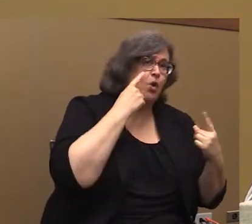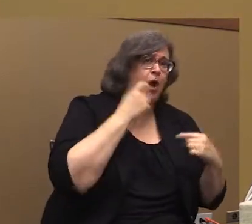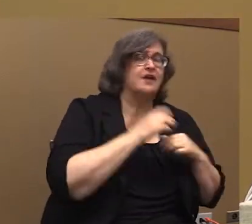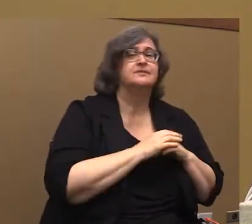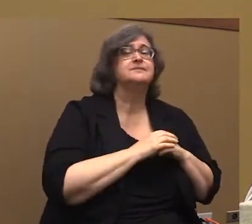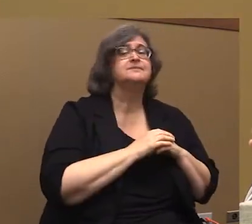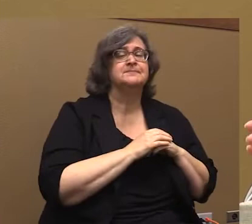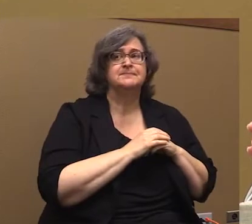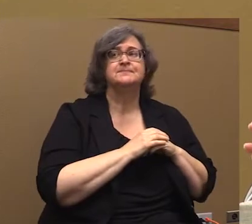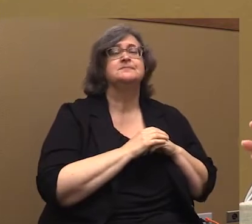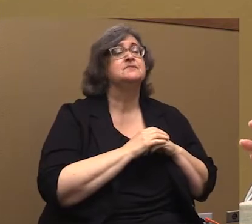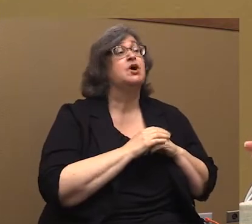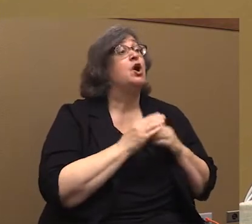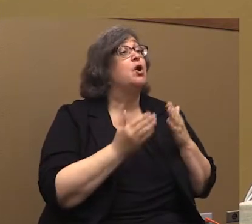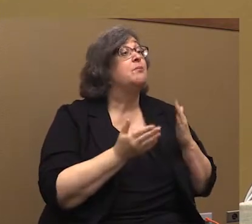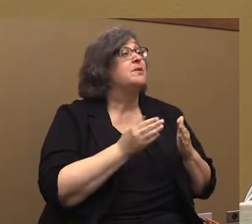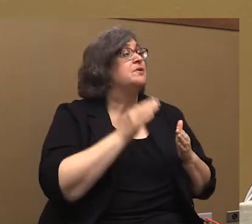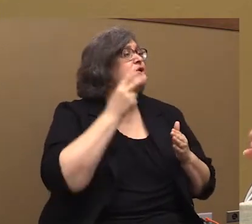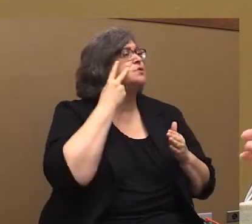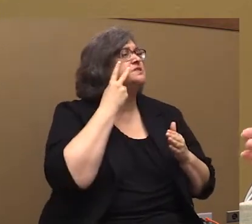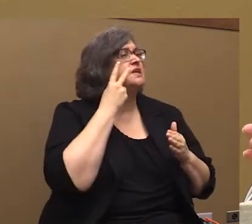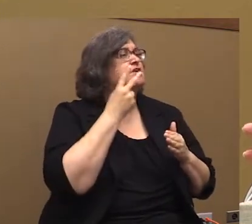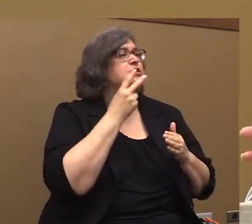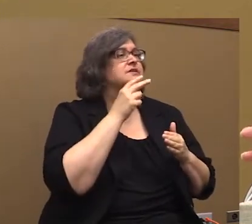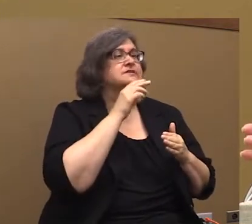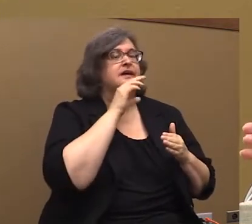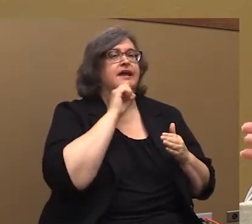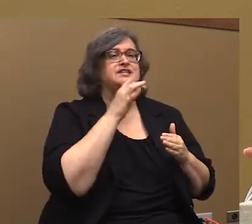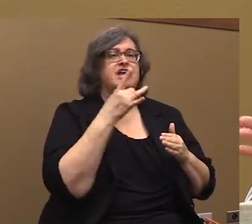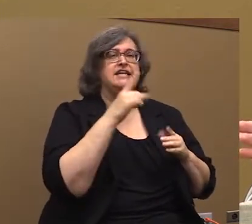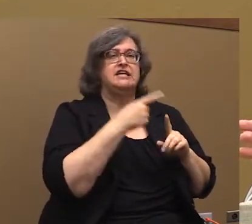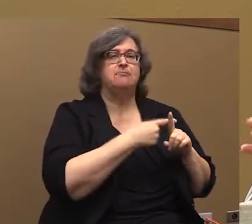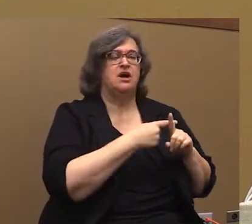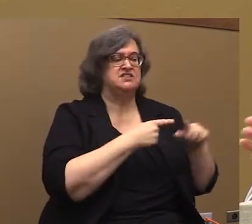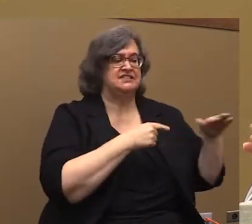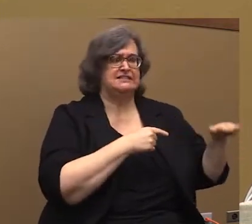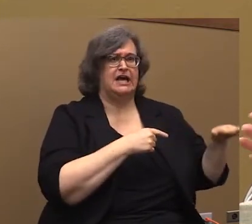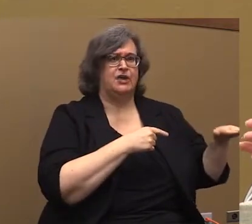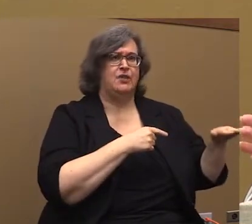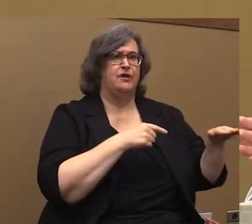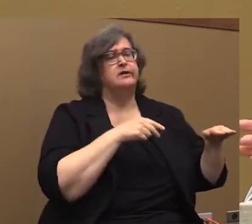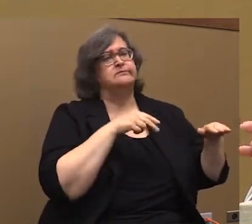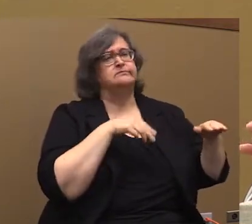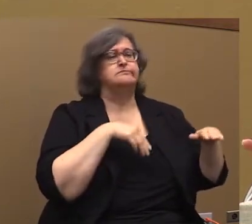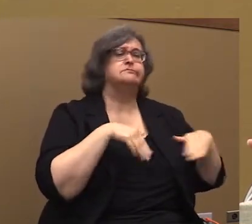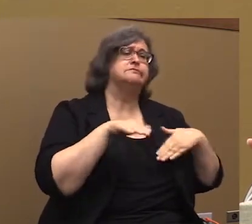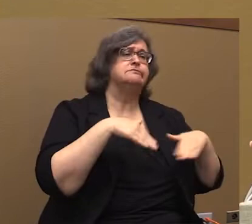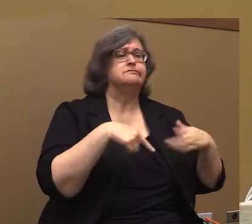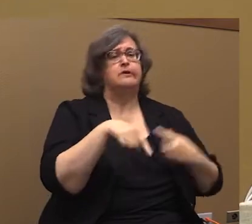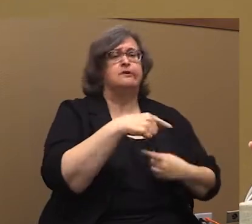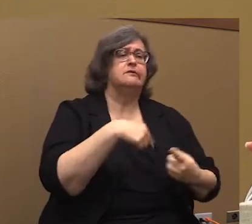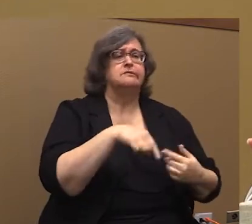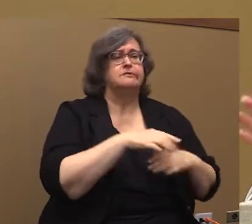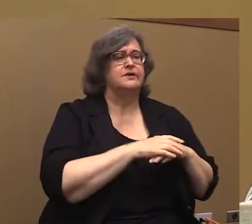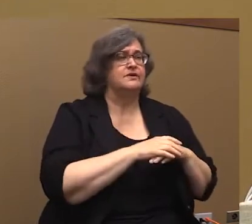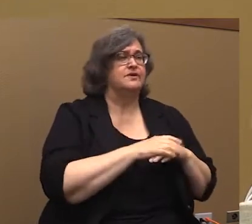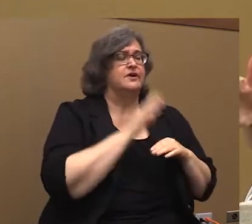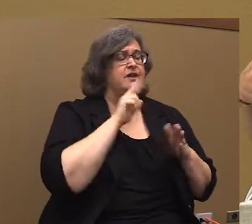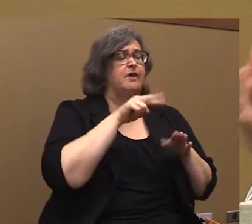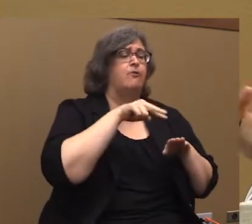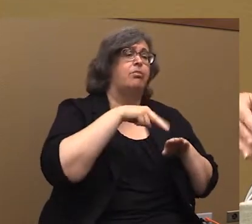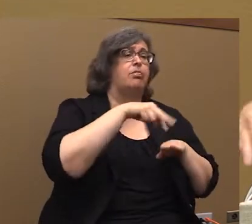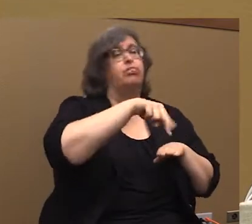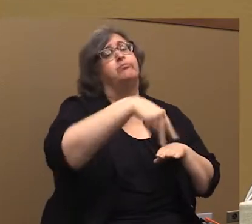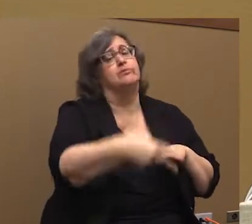start to cry. And then you've probably seen like 18-month-old toddlers, and they're